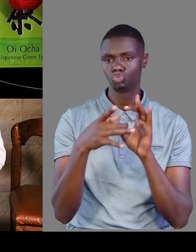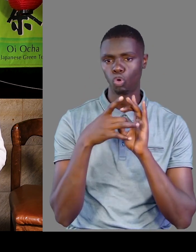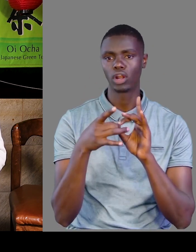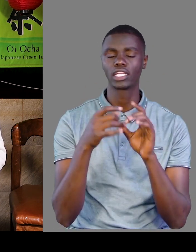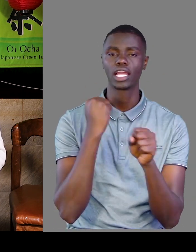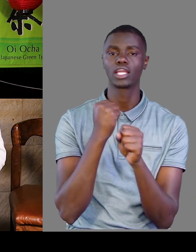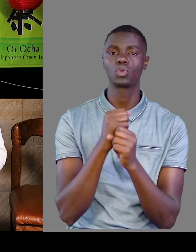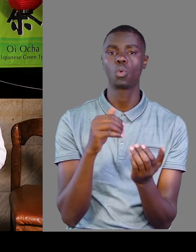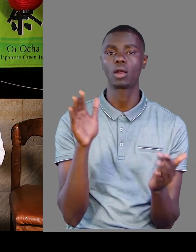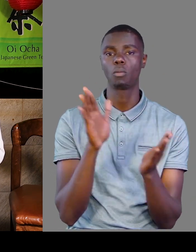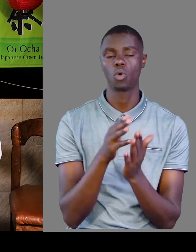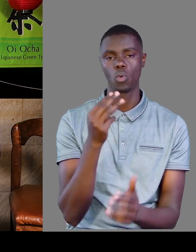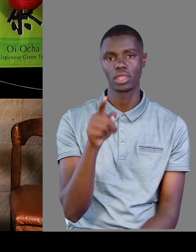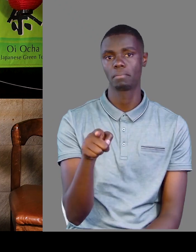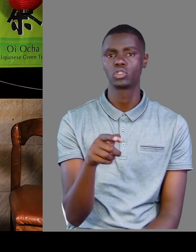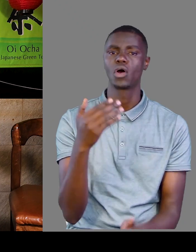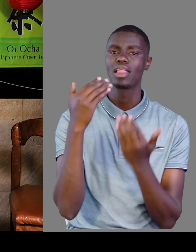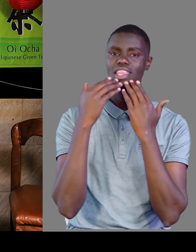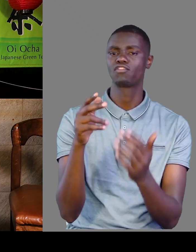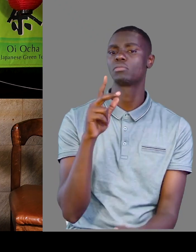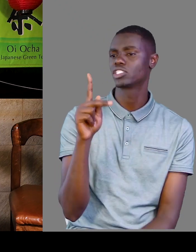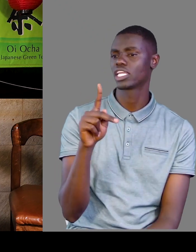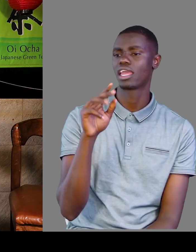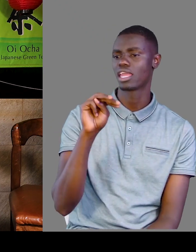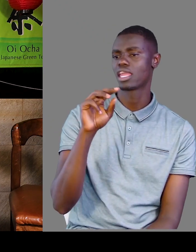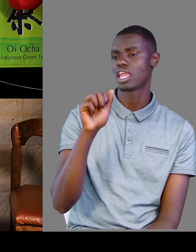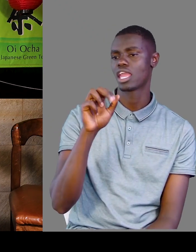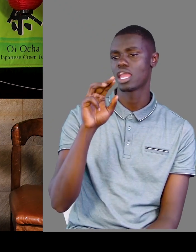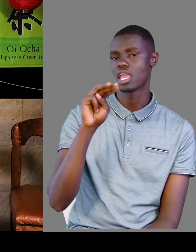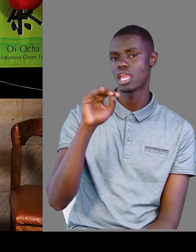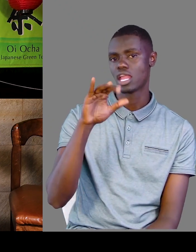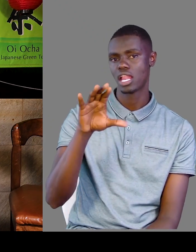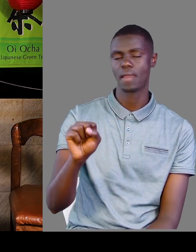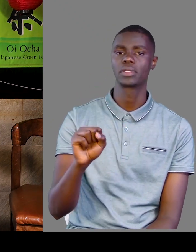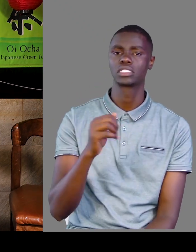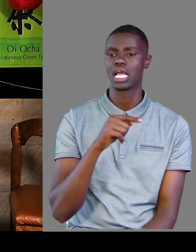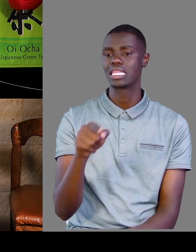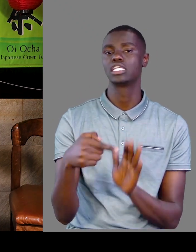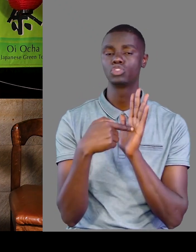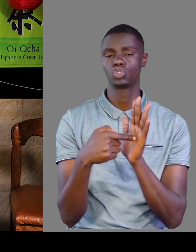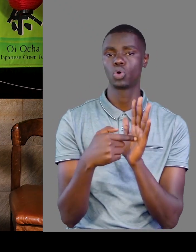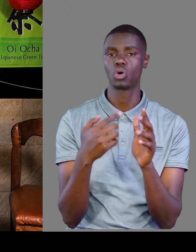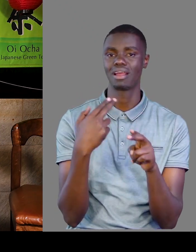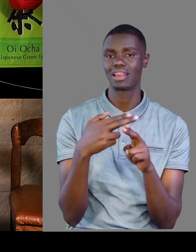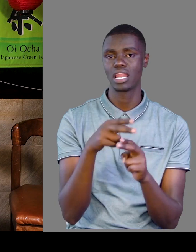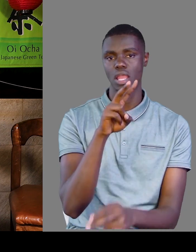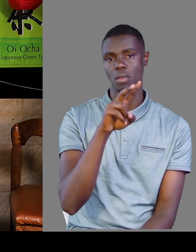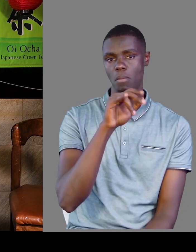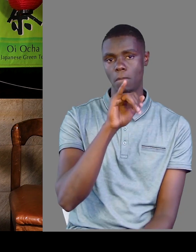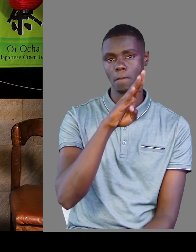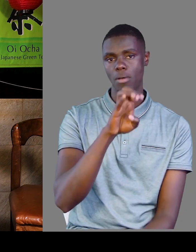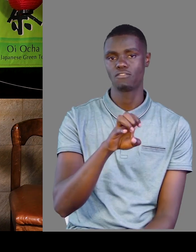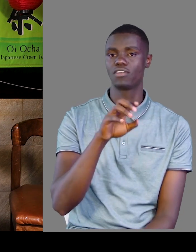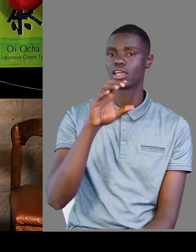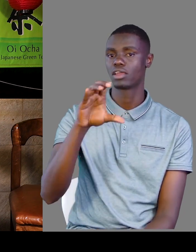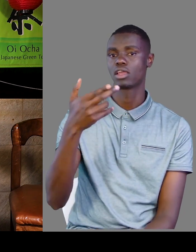kazi na yeye. Thank you very much Kenamix manze, thank you for coming for Science TV all the time. Isho yangu inaitwa Vibe, isho yetu inaitwa The Vibe